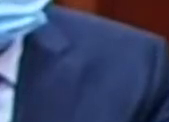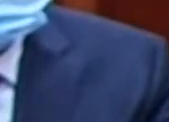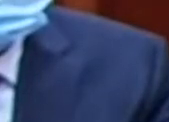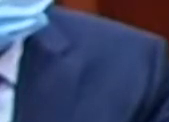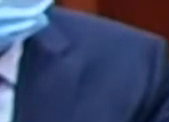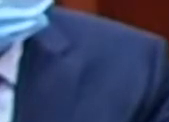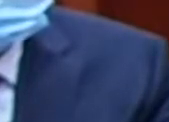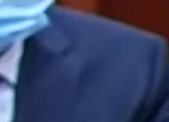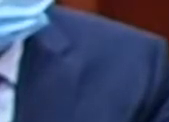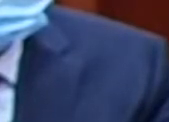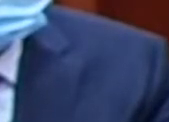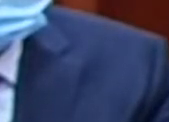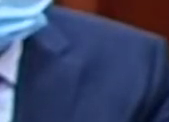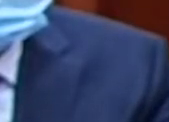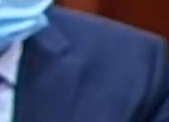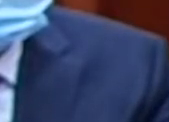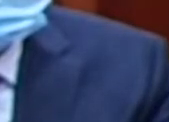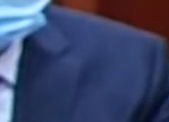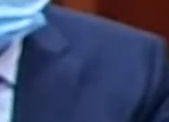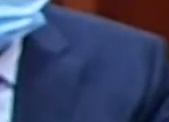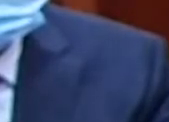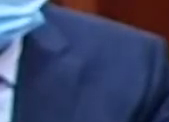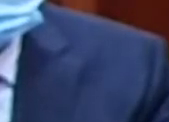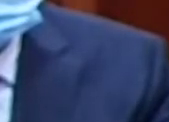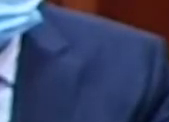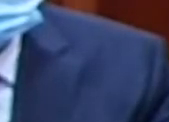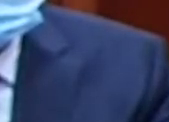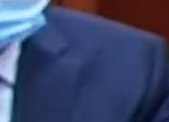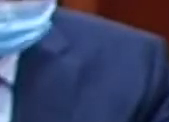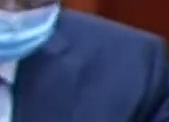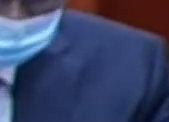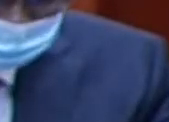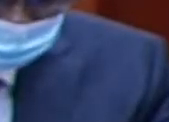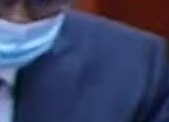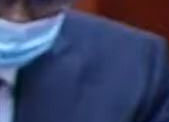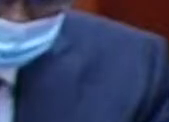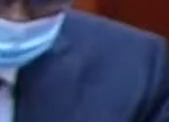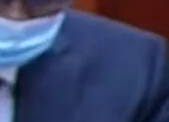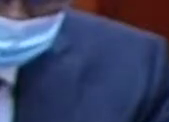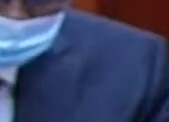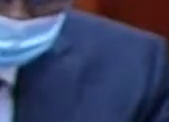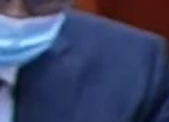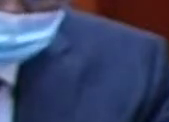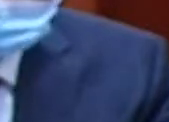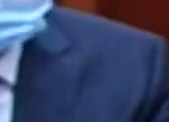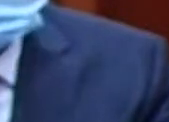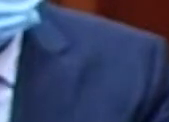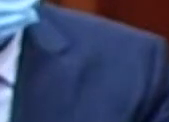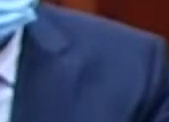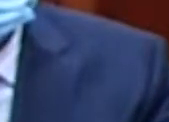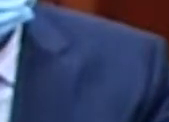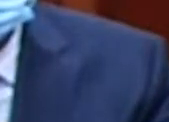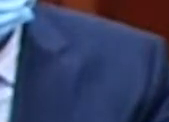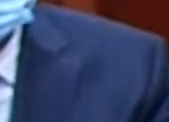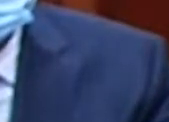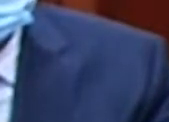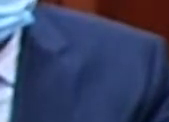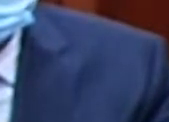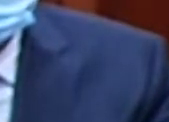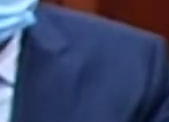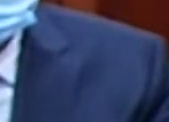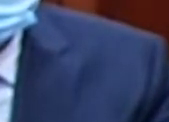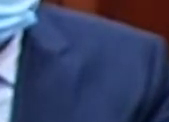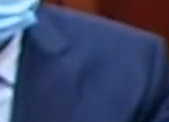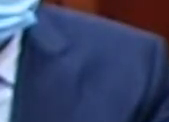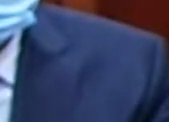say about how humble he was and the humility he exhibited. Mr. Speaker, I would like people to know that humble